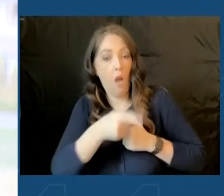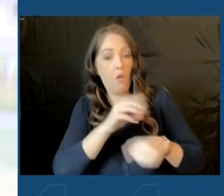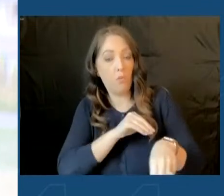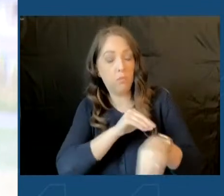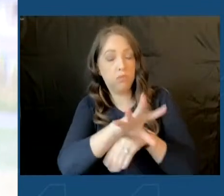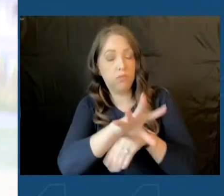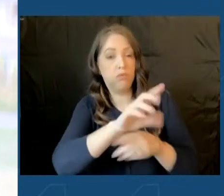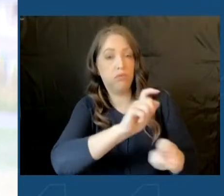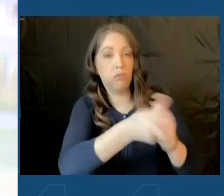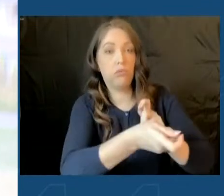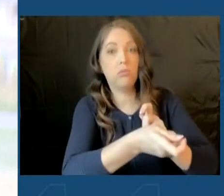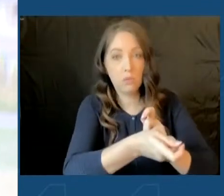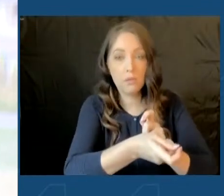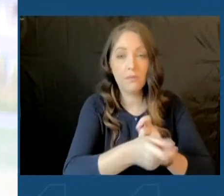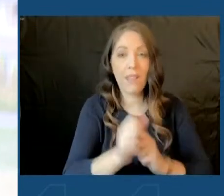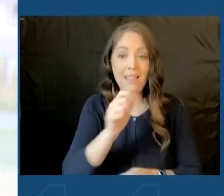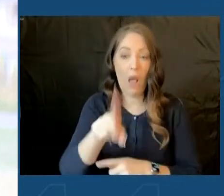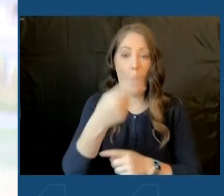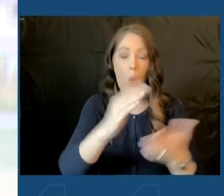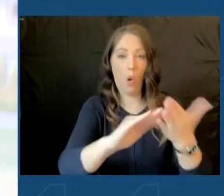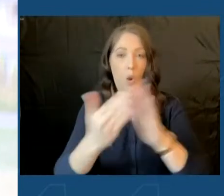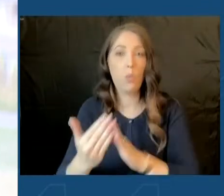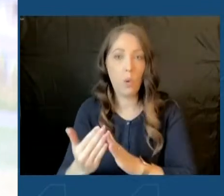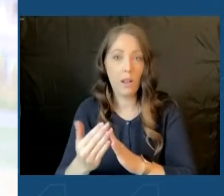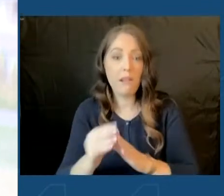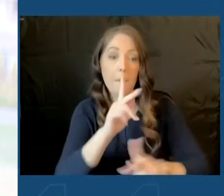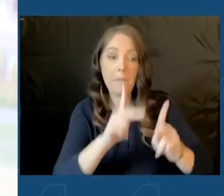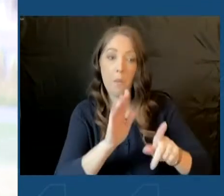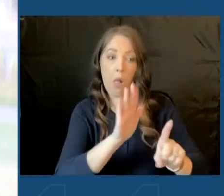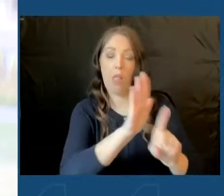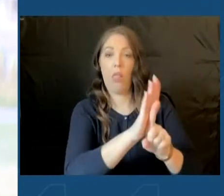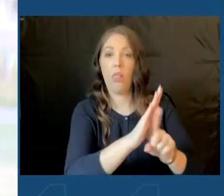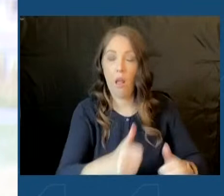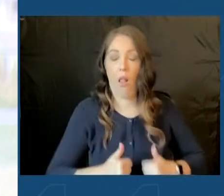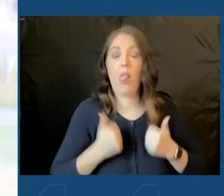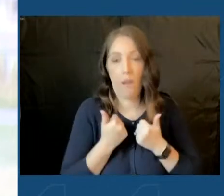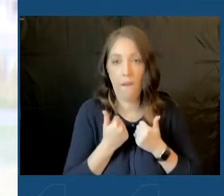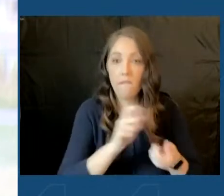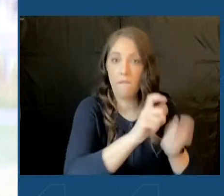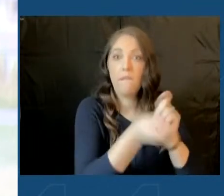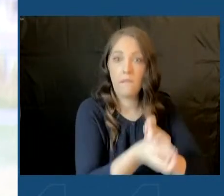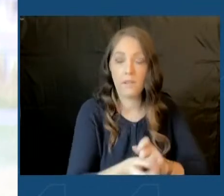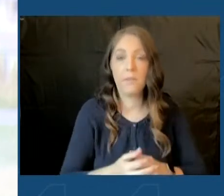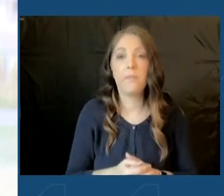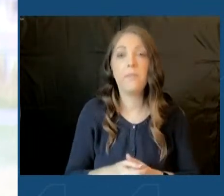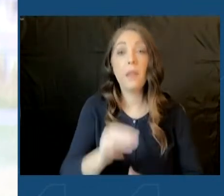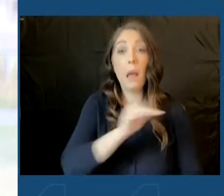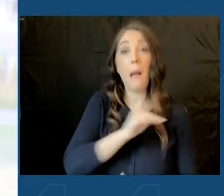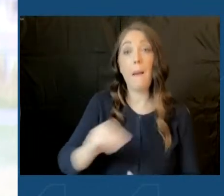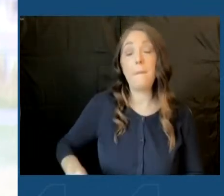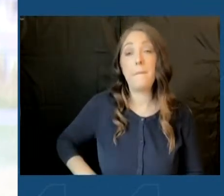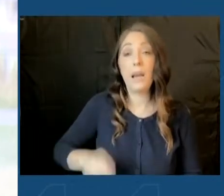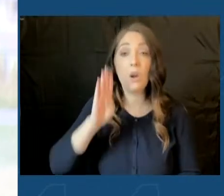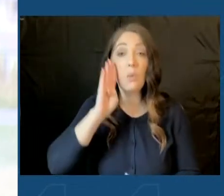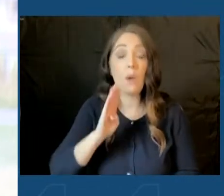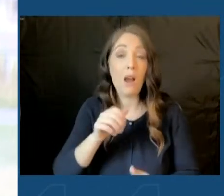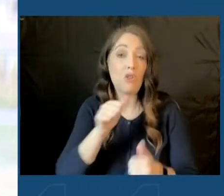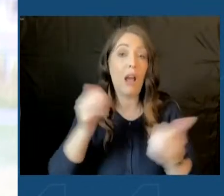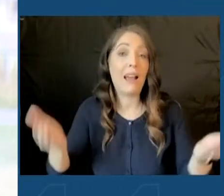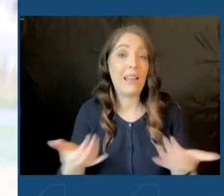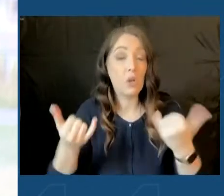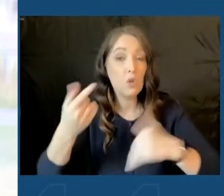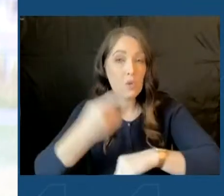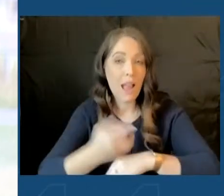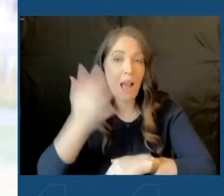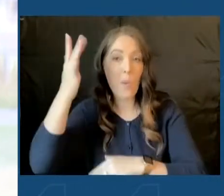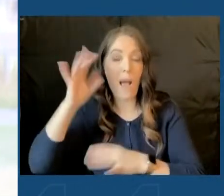people's lives. And I want to thank you for doing such an incredible job at that as well. Mayor Byron Brown could not be with us today because of the family commitment, but